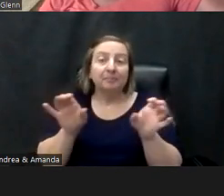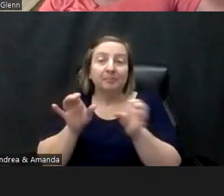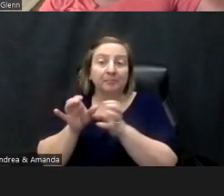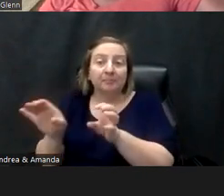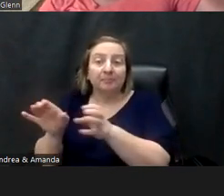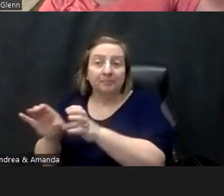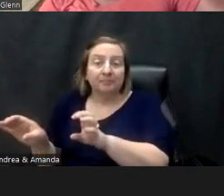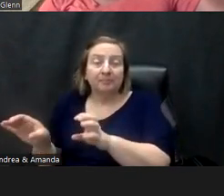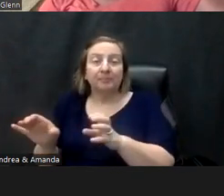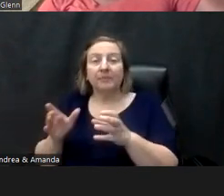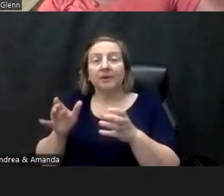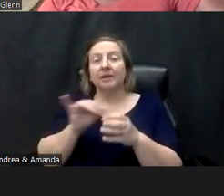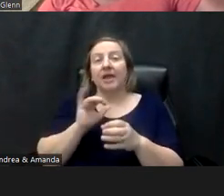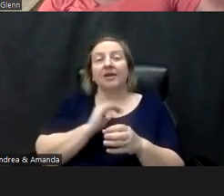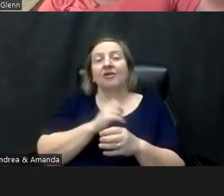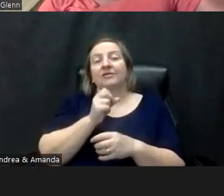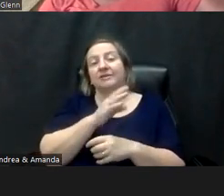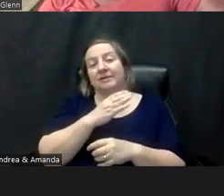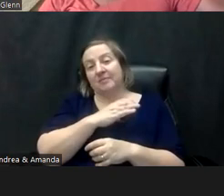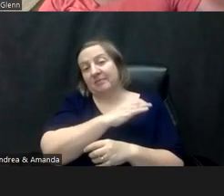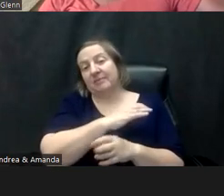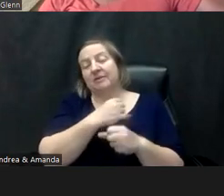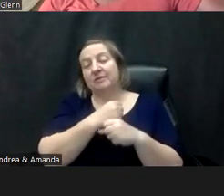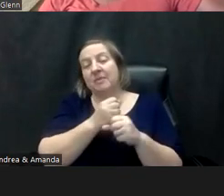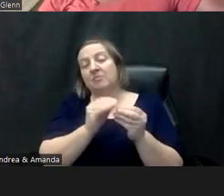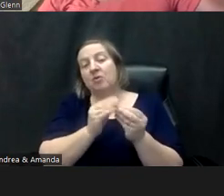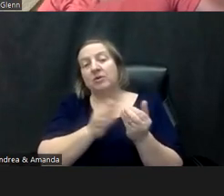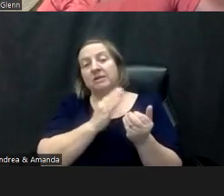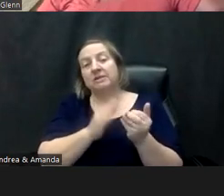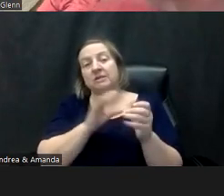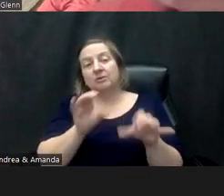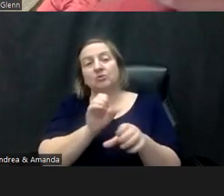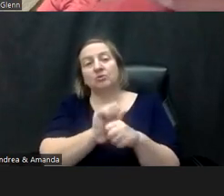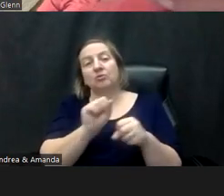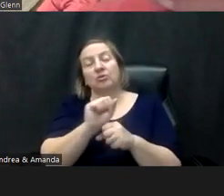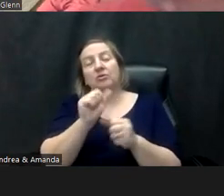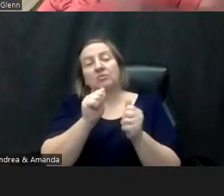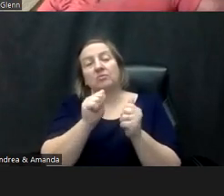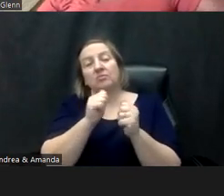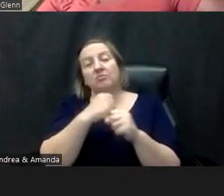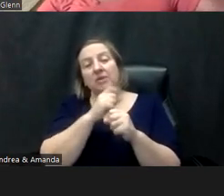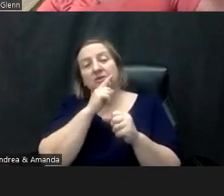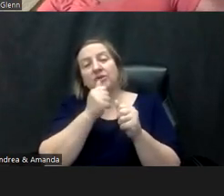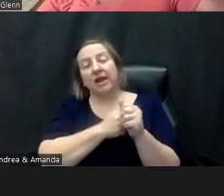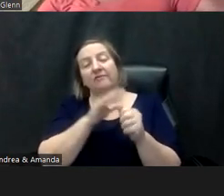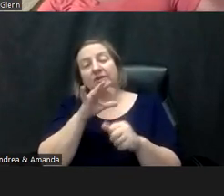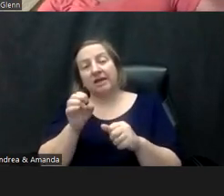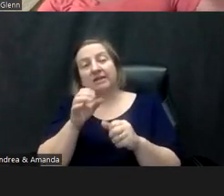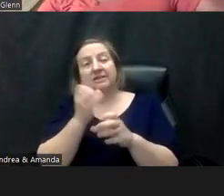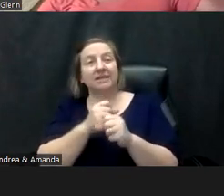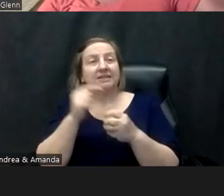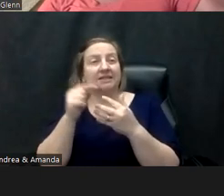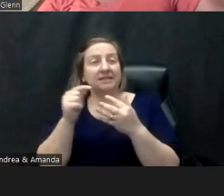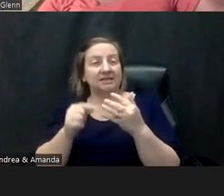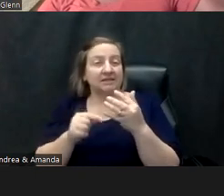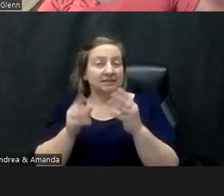to, like, much like our subcommittee, to make it easier to spread out the work and make sure every case gets the attention it deserves. I feel like